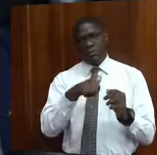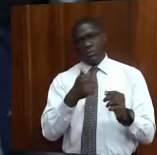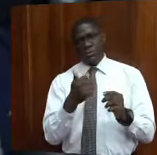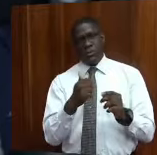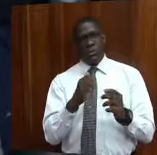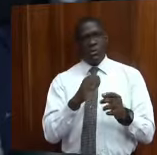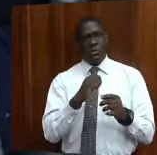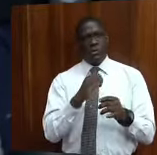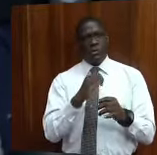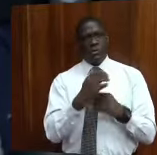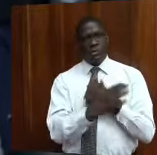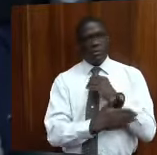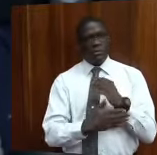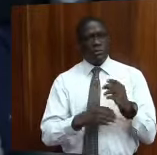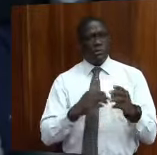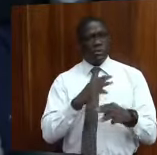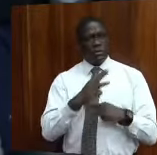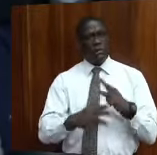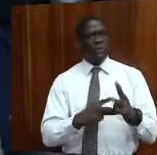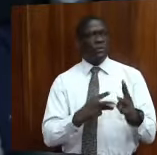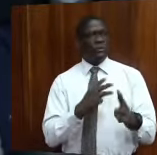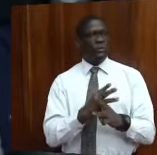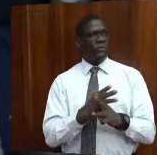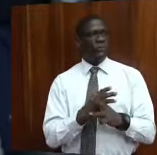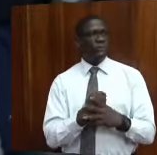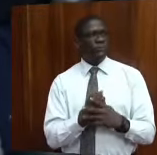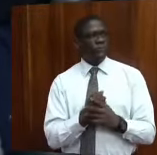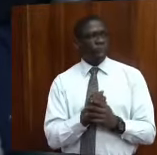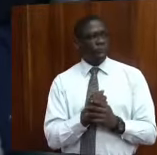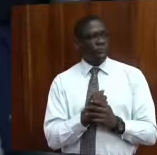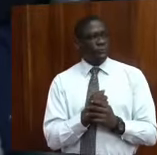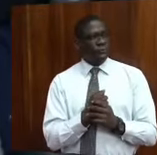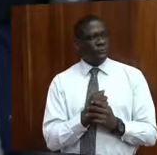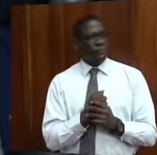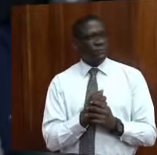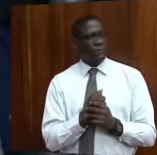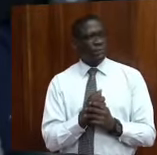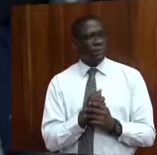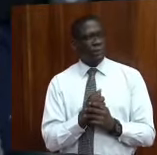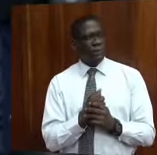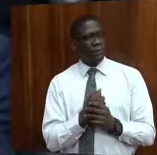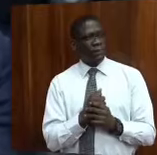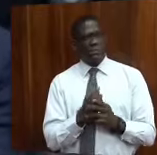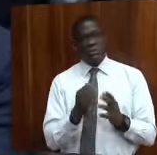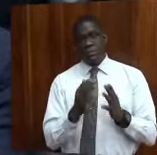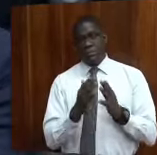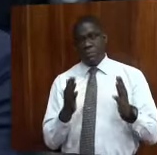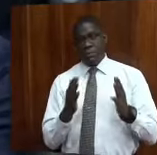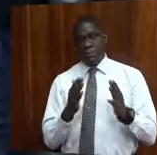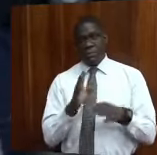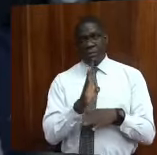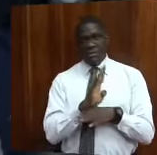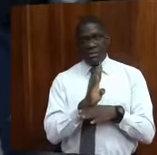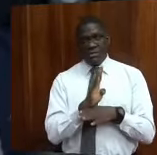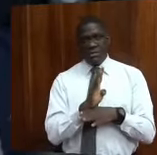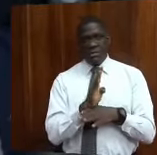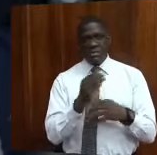the fair distribution of taxing rights on the profits of large multinational companies. Mr.